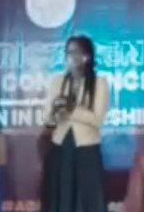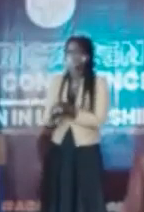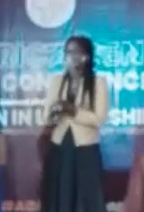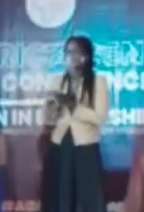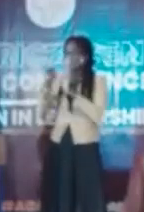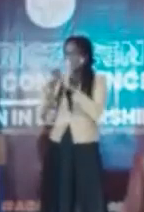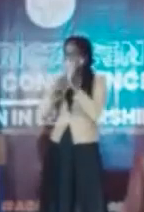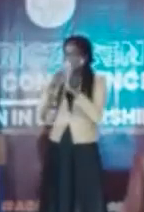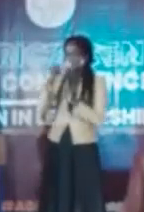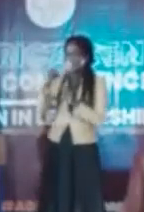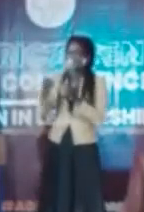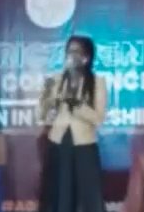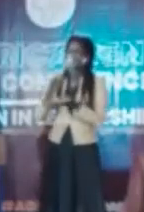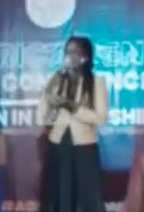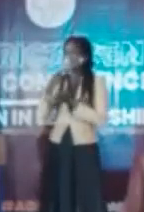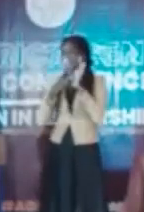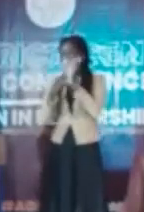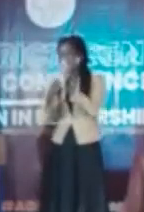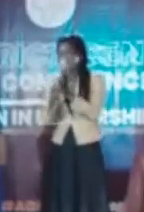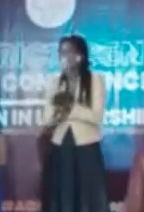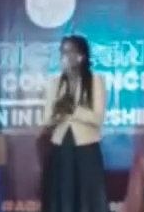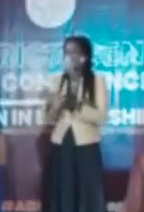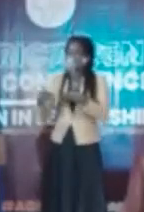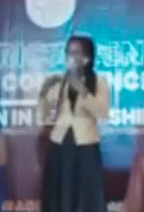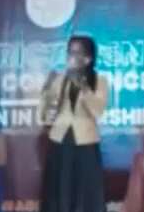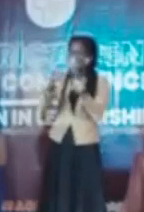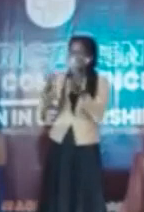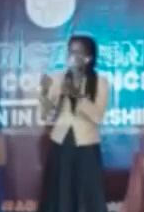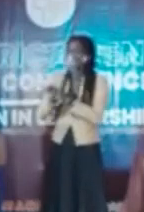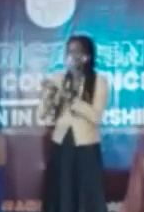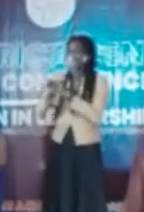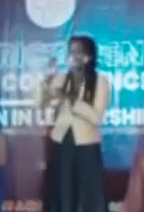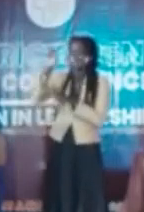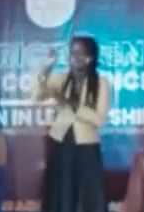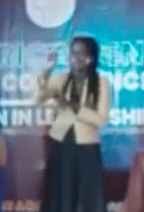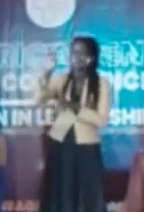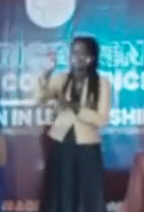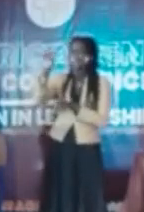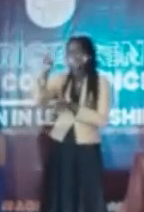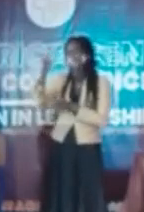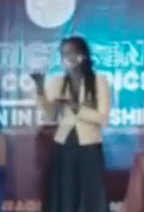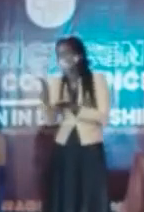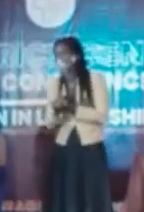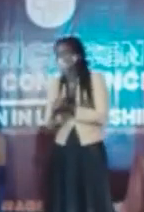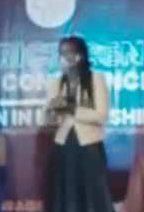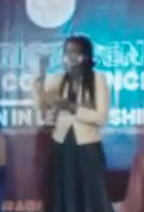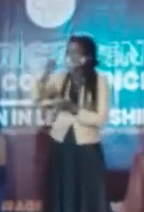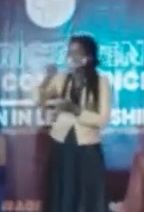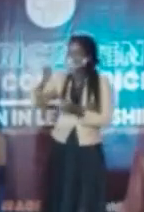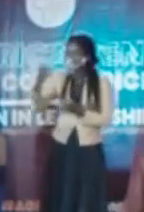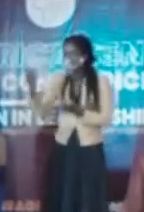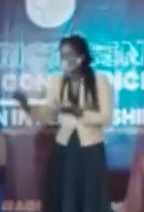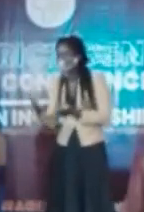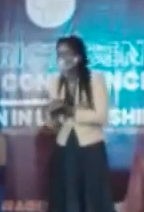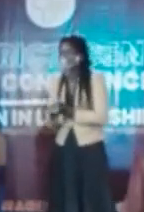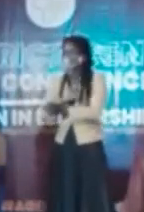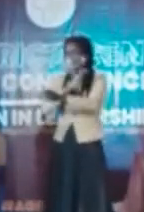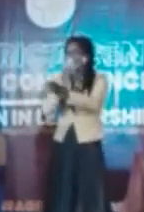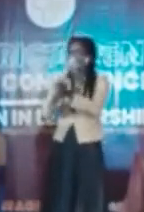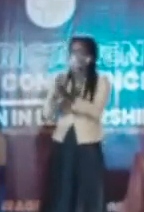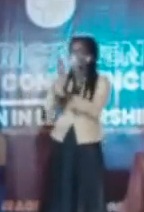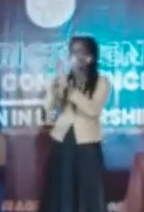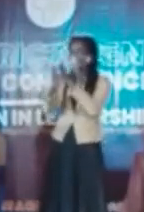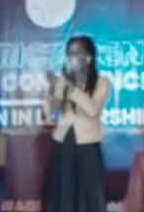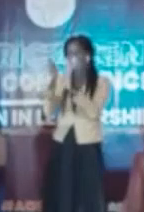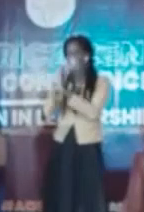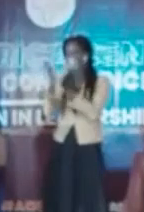provision of inputs such as seed and fertilizer. It can include capacity strengthening on a number of